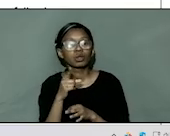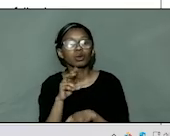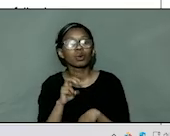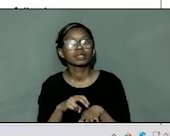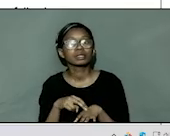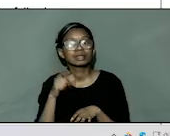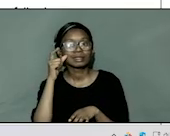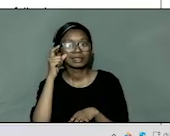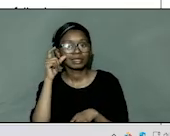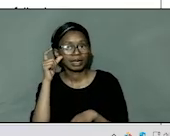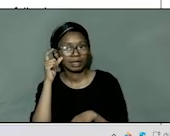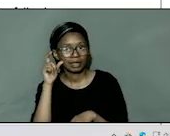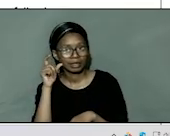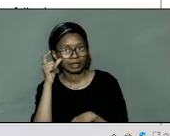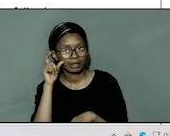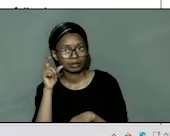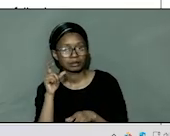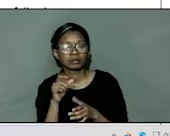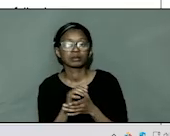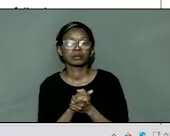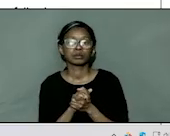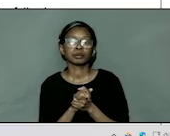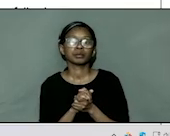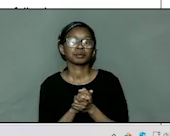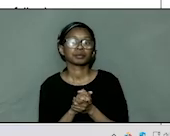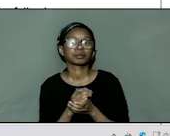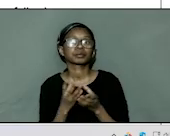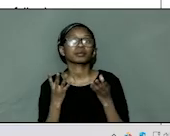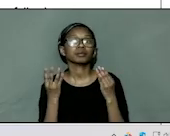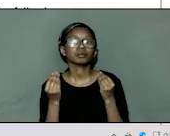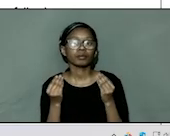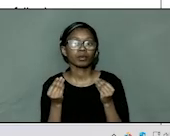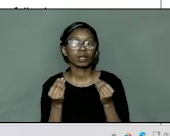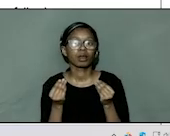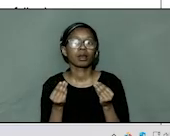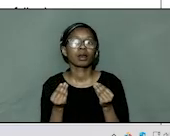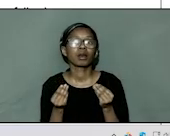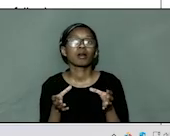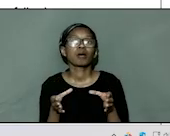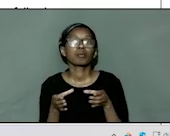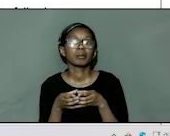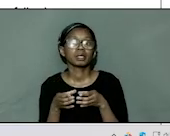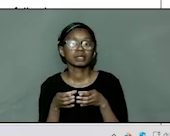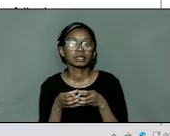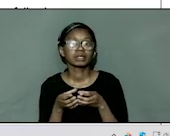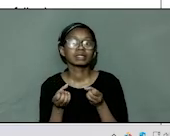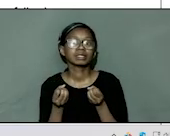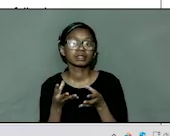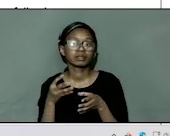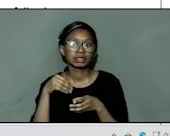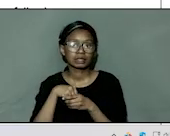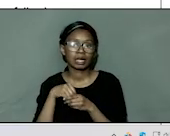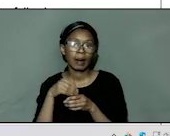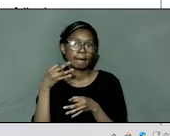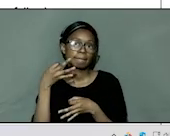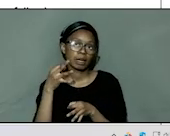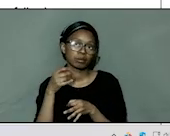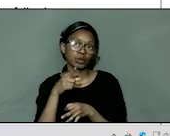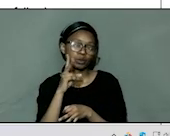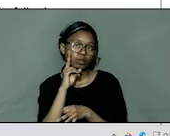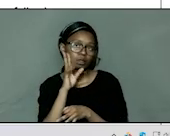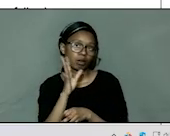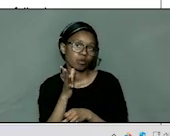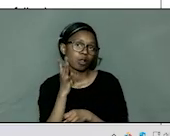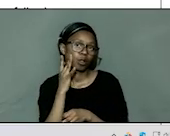check the number of population that are given on the paper. You will see when we make